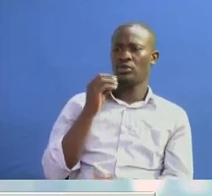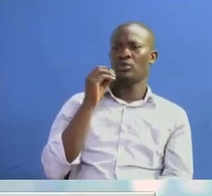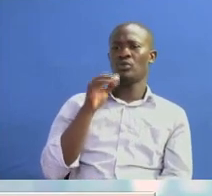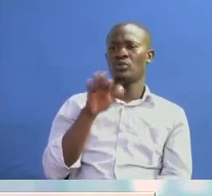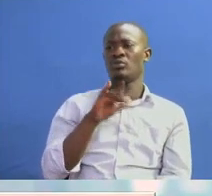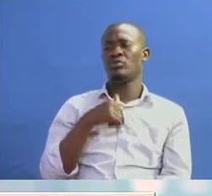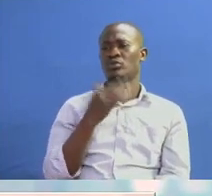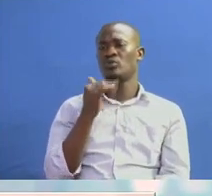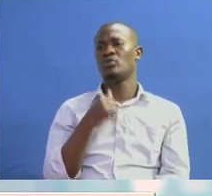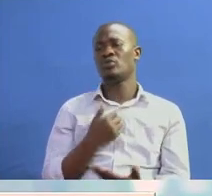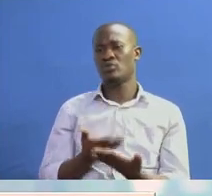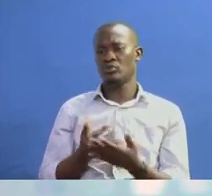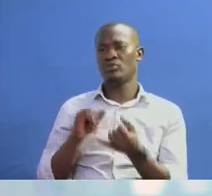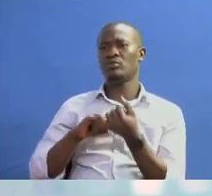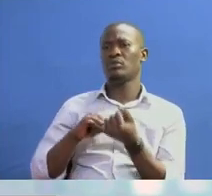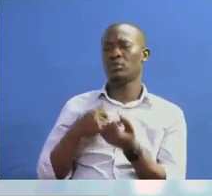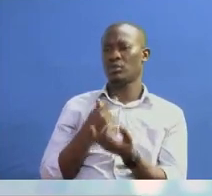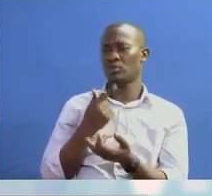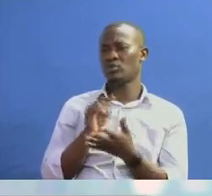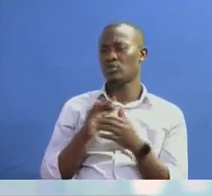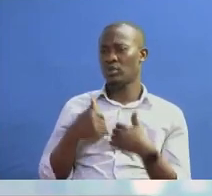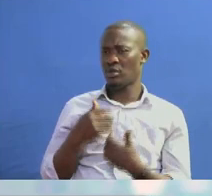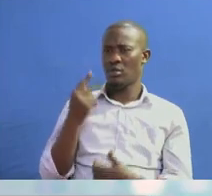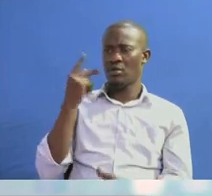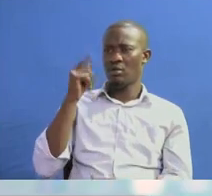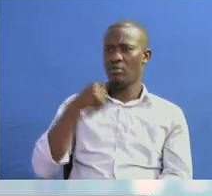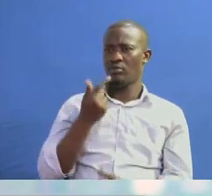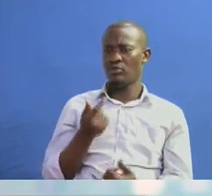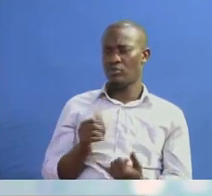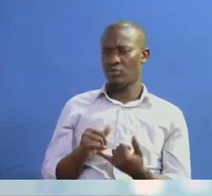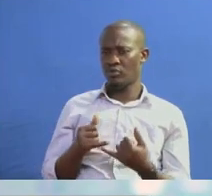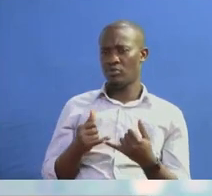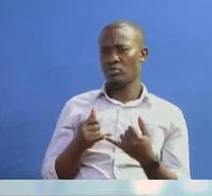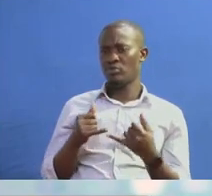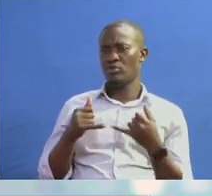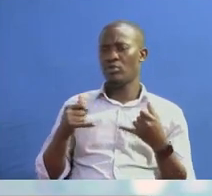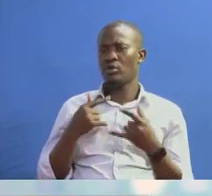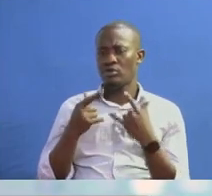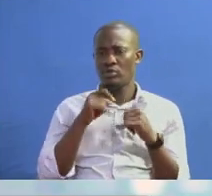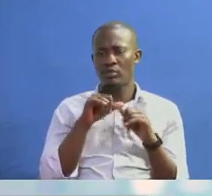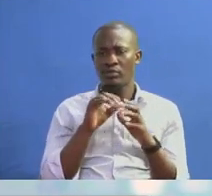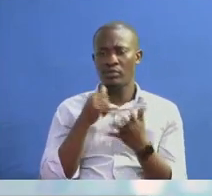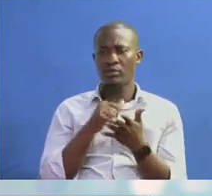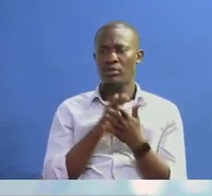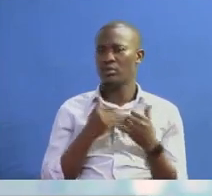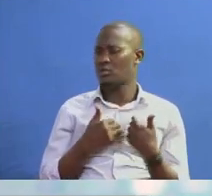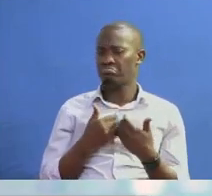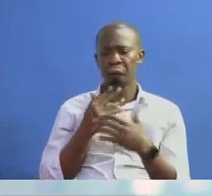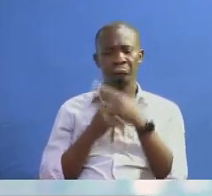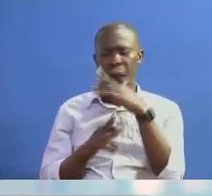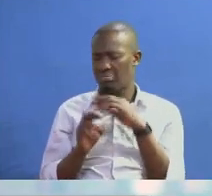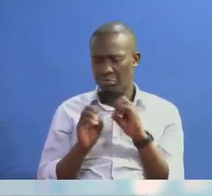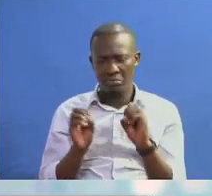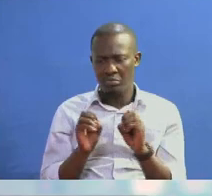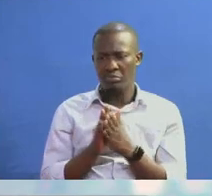when you want to marry a girl and you're telling their parents, can I Zoom you, we talk about the dowry. It's disrespectful. So it's just the